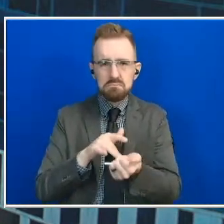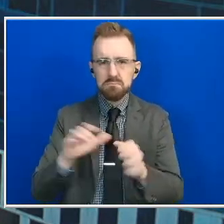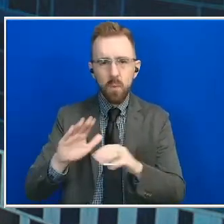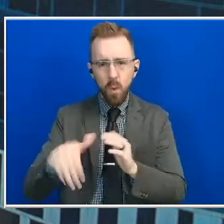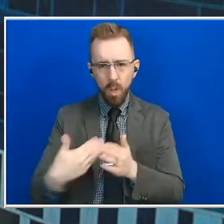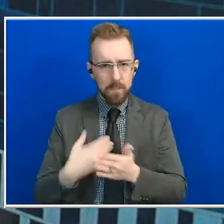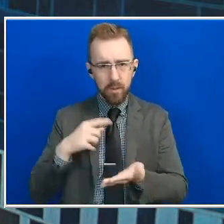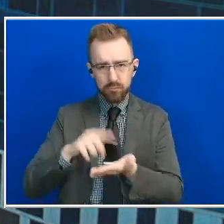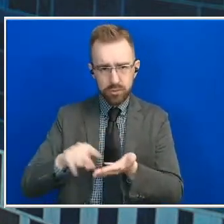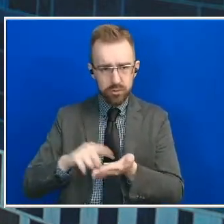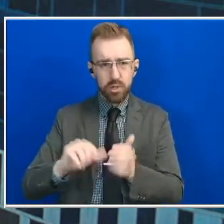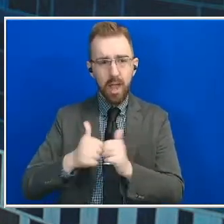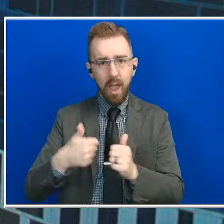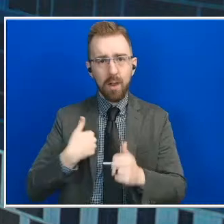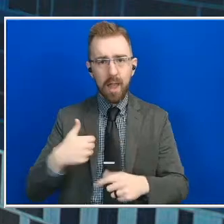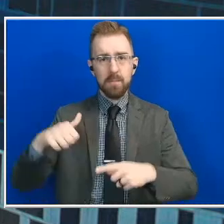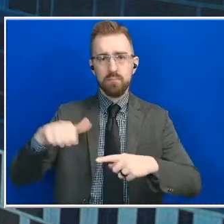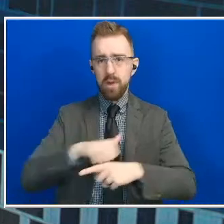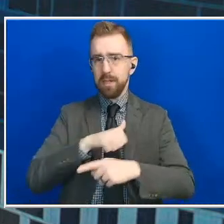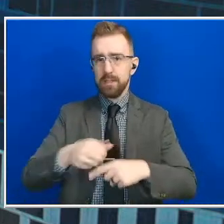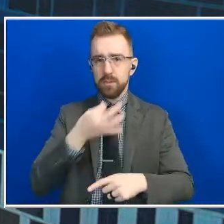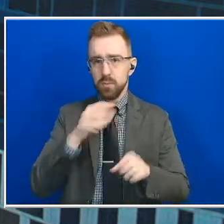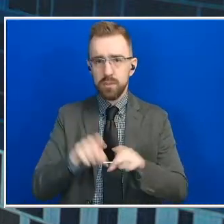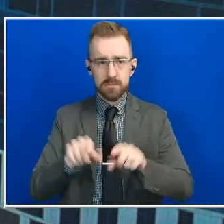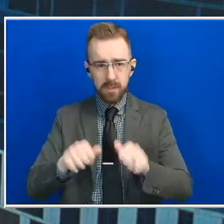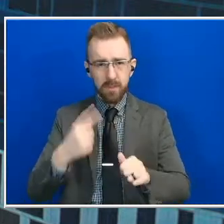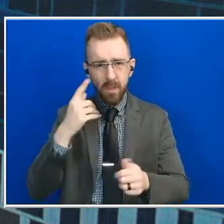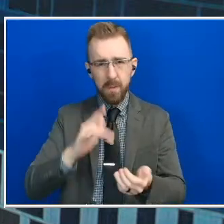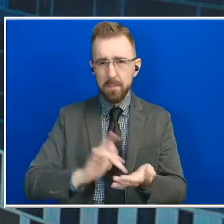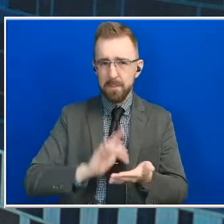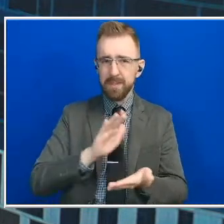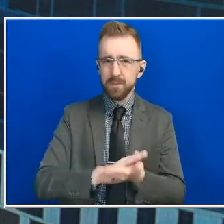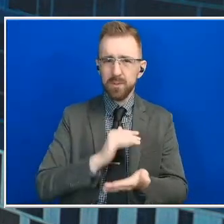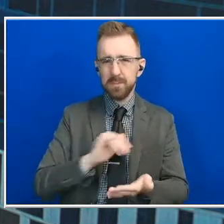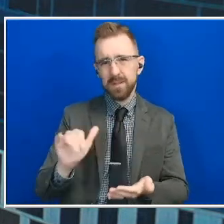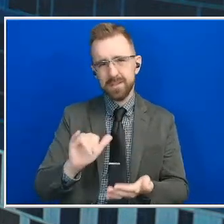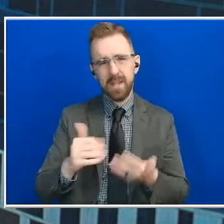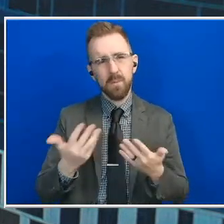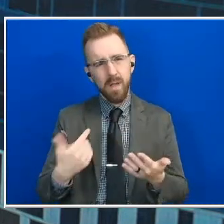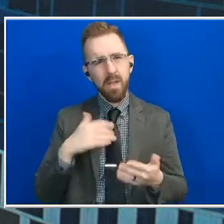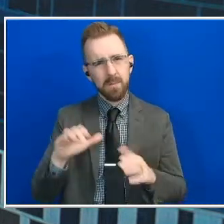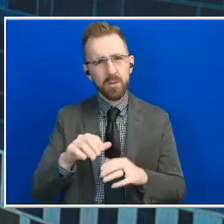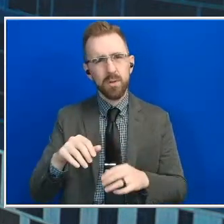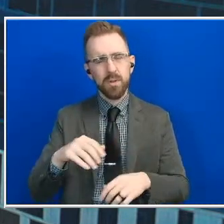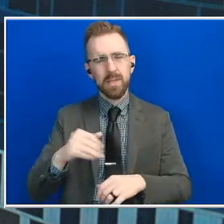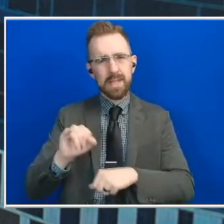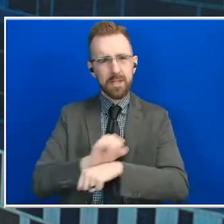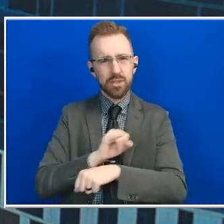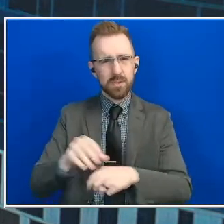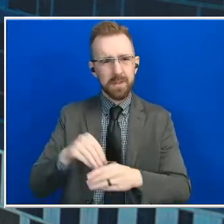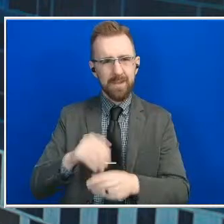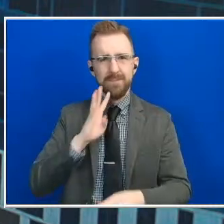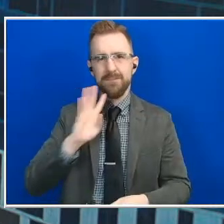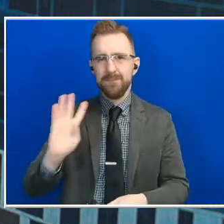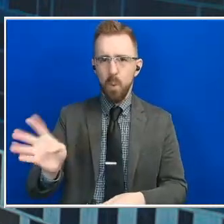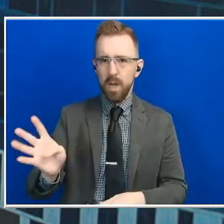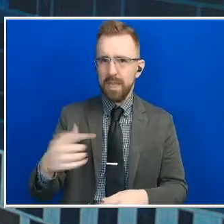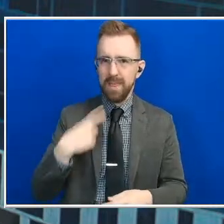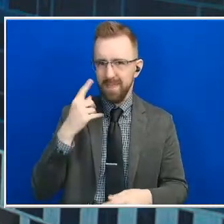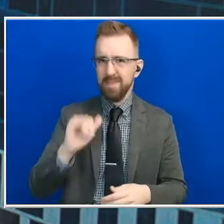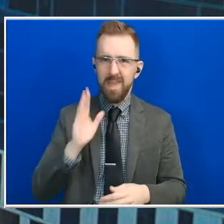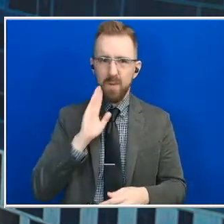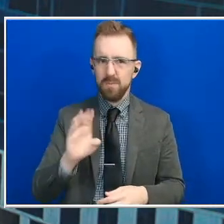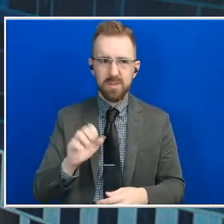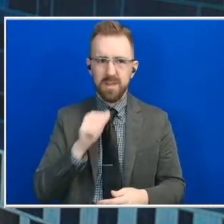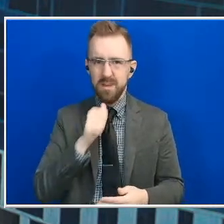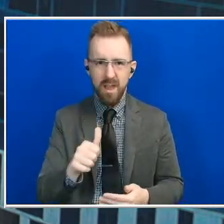get practicing as soon as I could. I thought about med school, but then I was like, well, I'll be doing residency in my 40s. I think that would maybe be not super